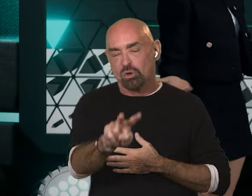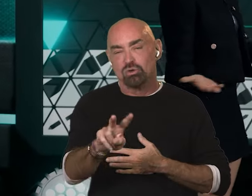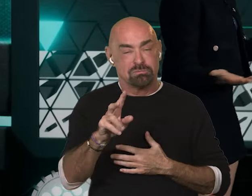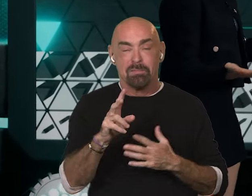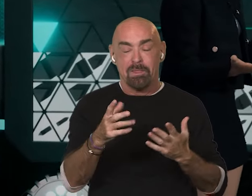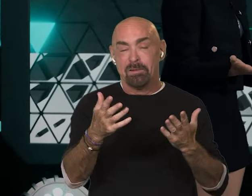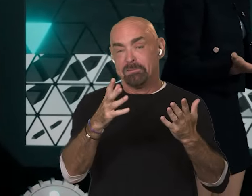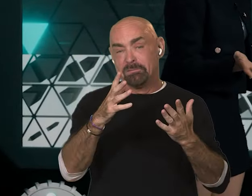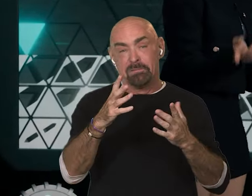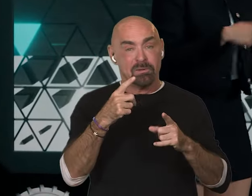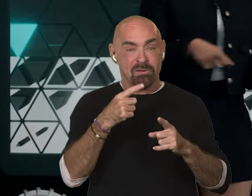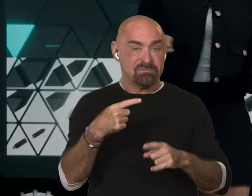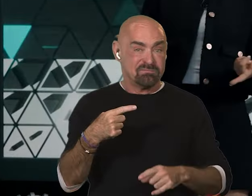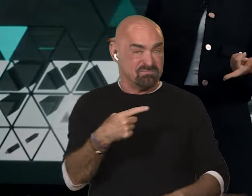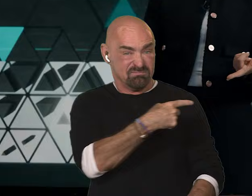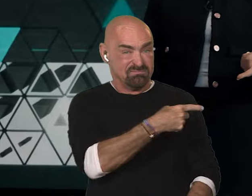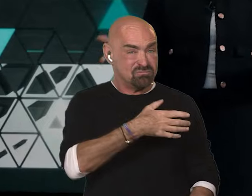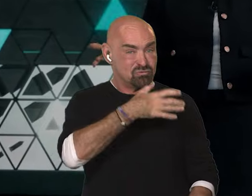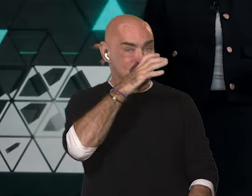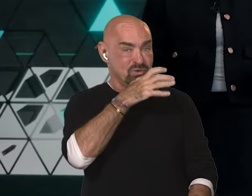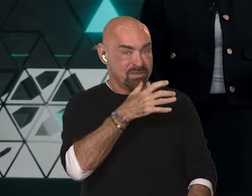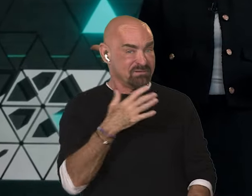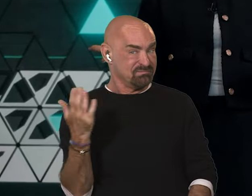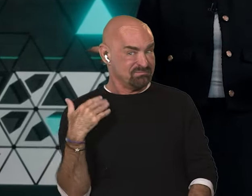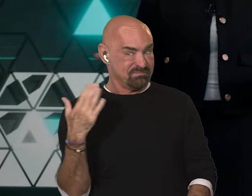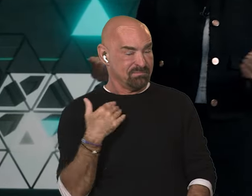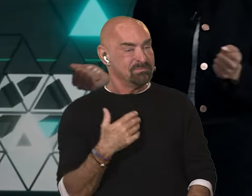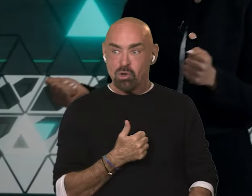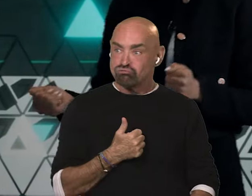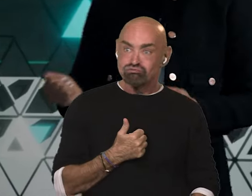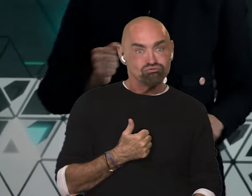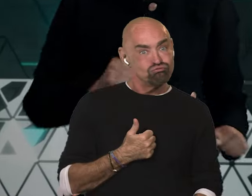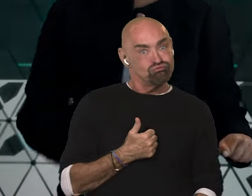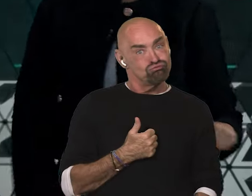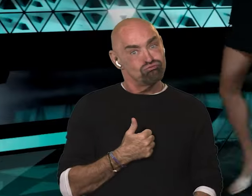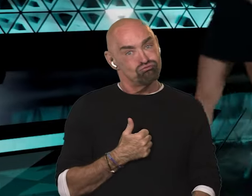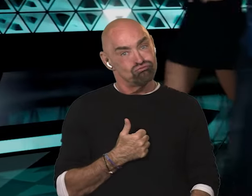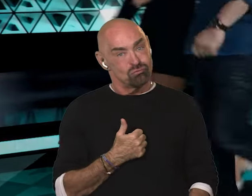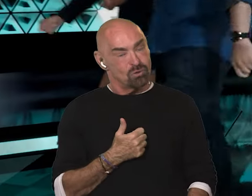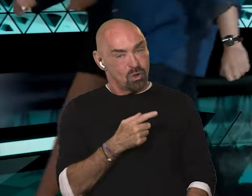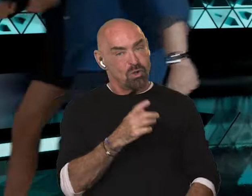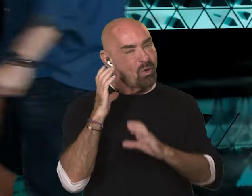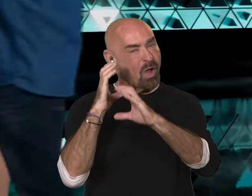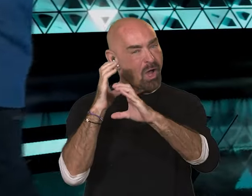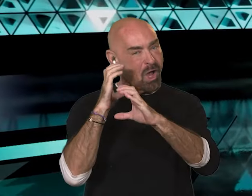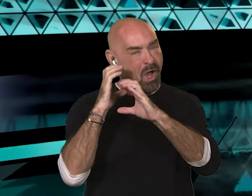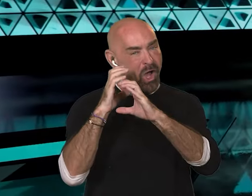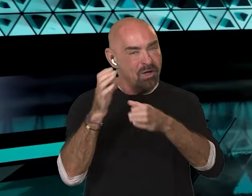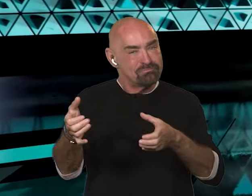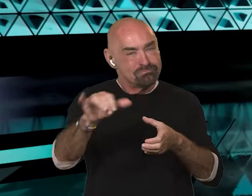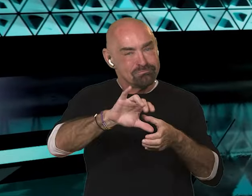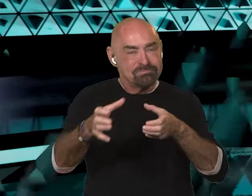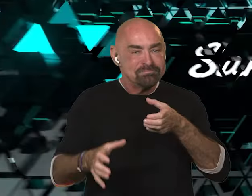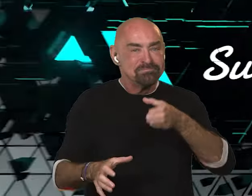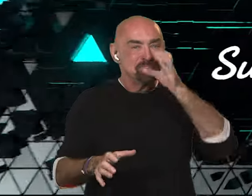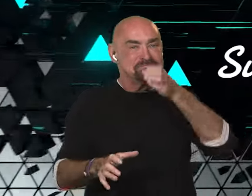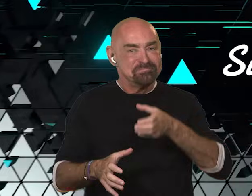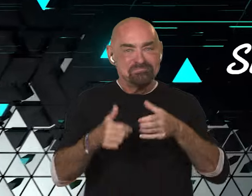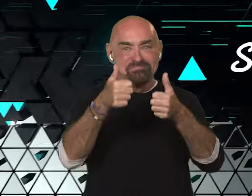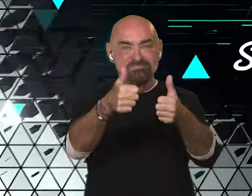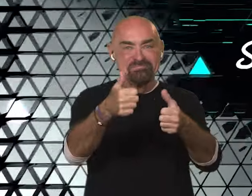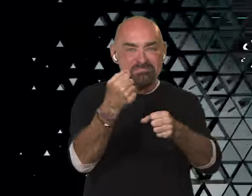Works for me. Shall we go grab a drink? That would not be disagreeable. I hear you make a really good Cosmo Canyon. Oh, I'd love to whip one